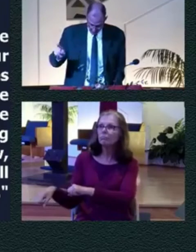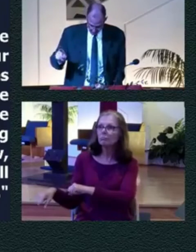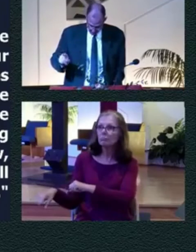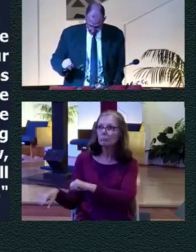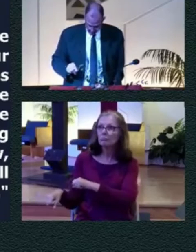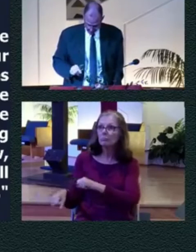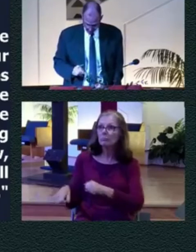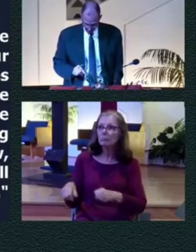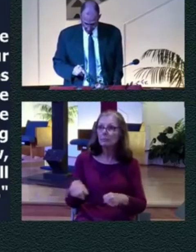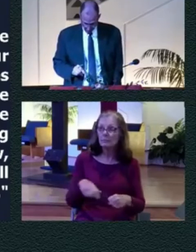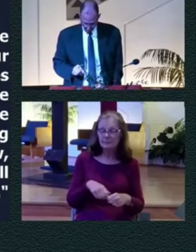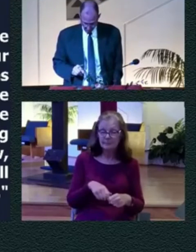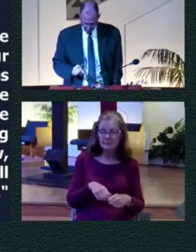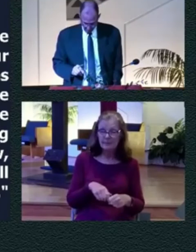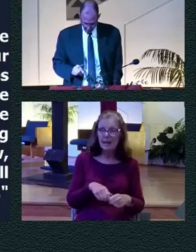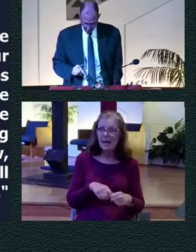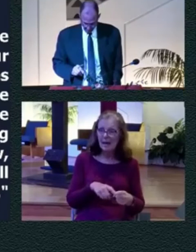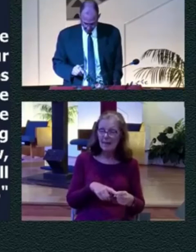enemies overtakes you,